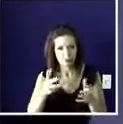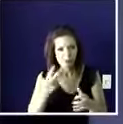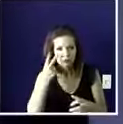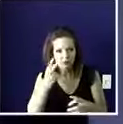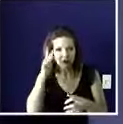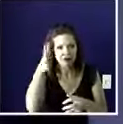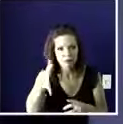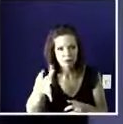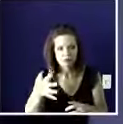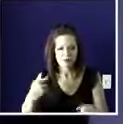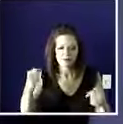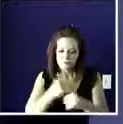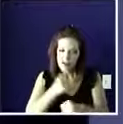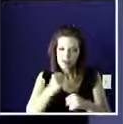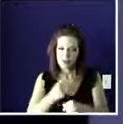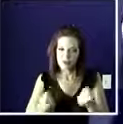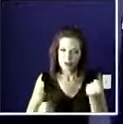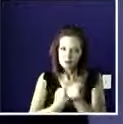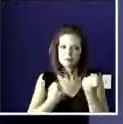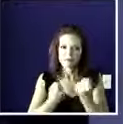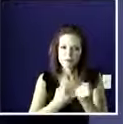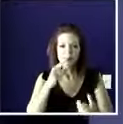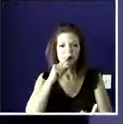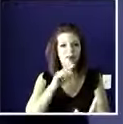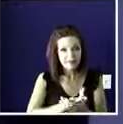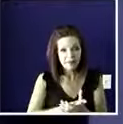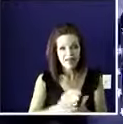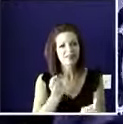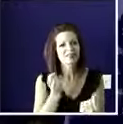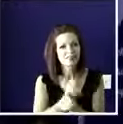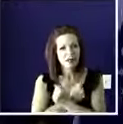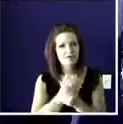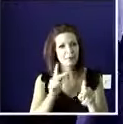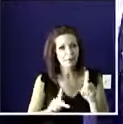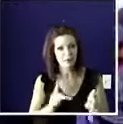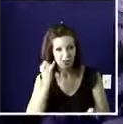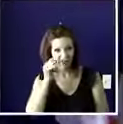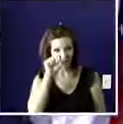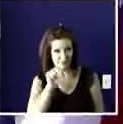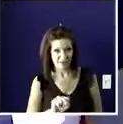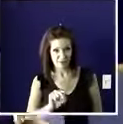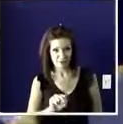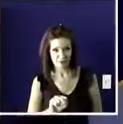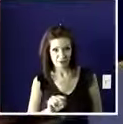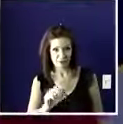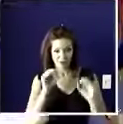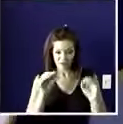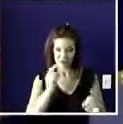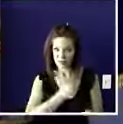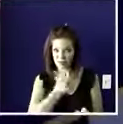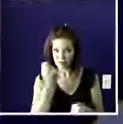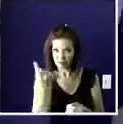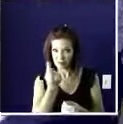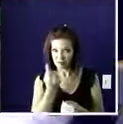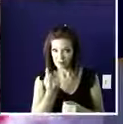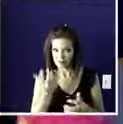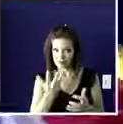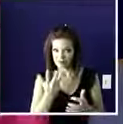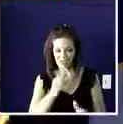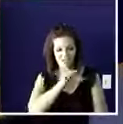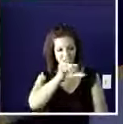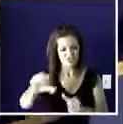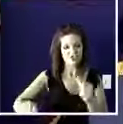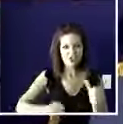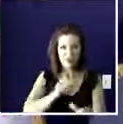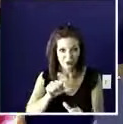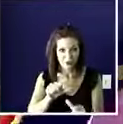Fight for, believe in, and love people, because if South has taught us anything, it is each other